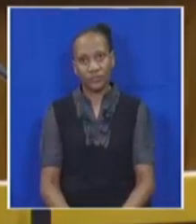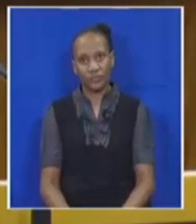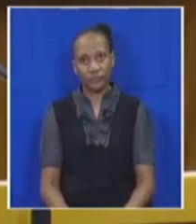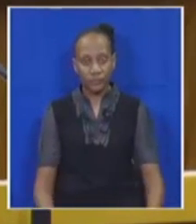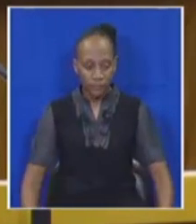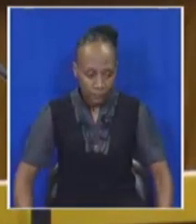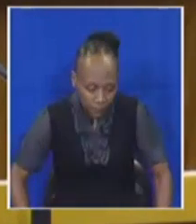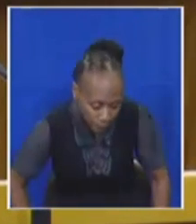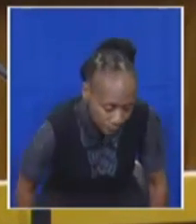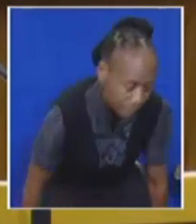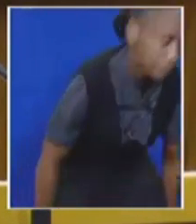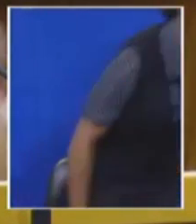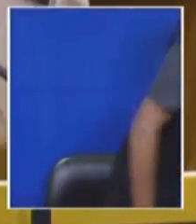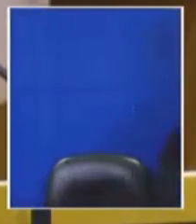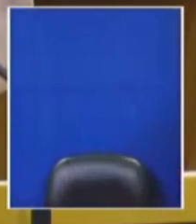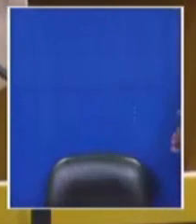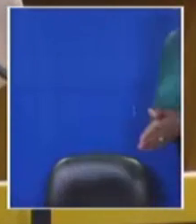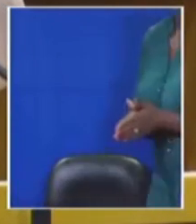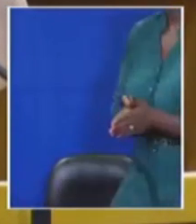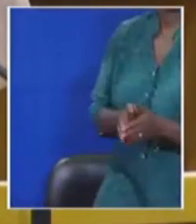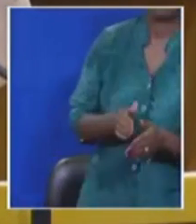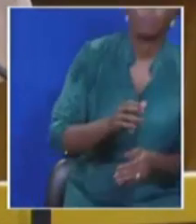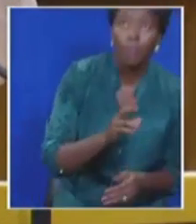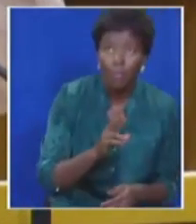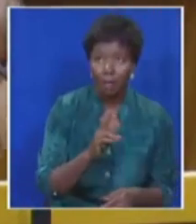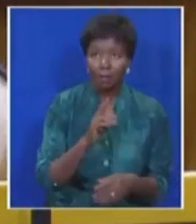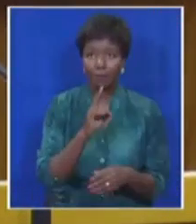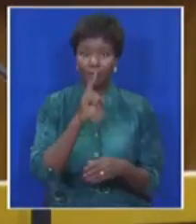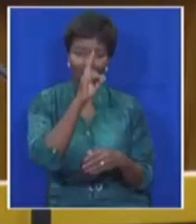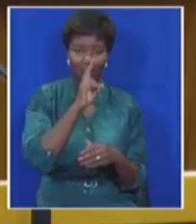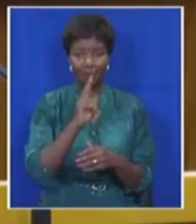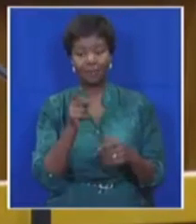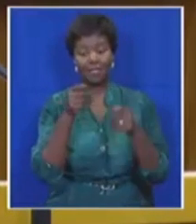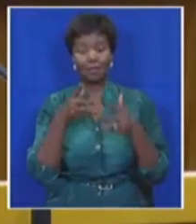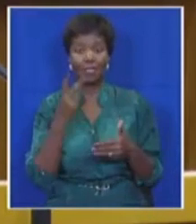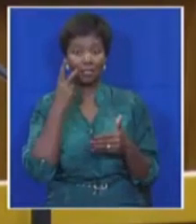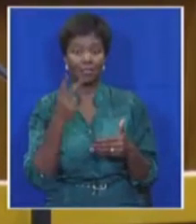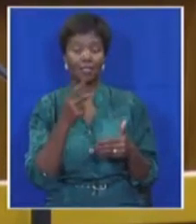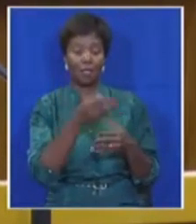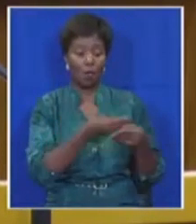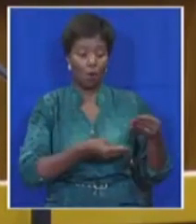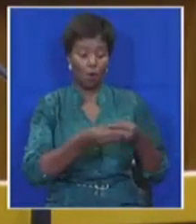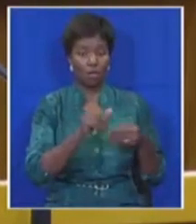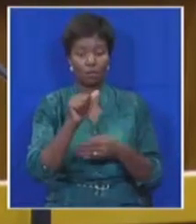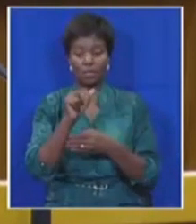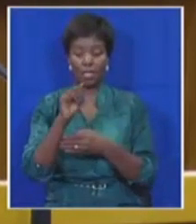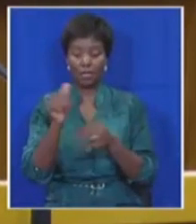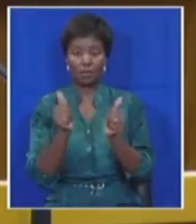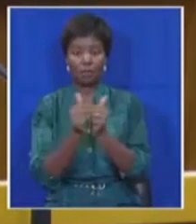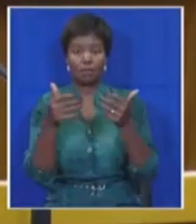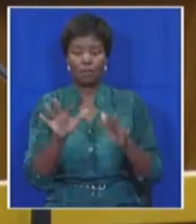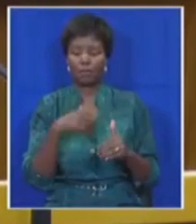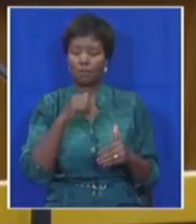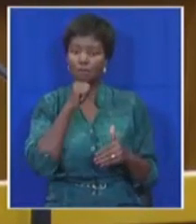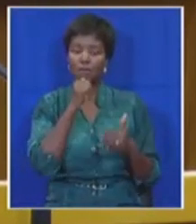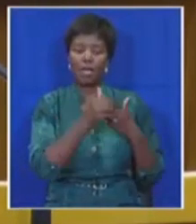was quite clear that the ANC and corruption are like this, inseparable. It does not matter who is leader, the culture